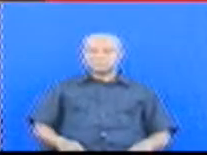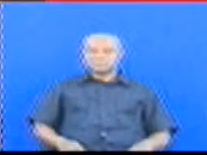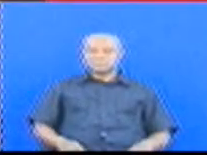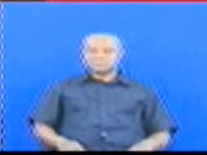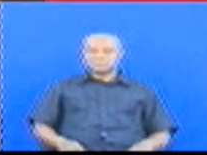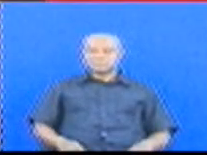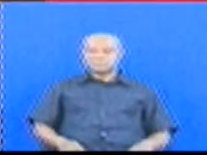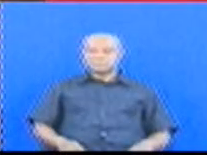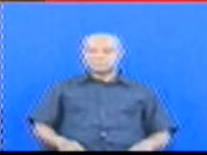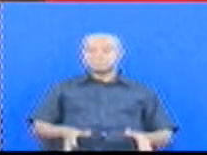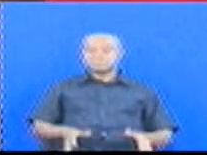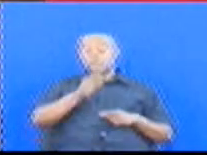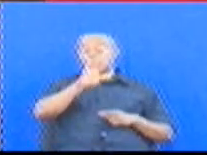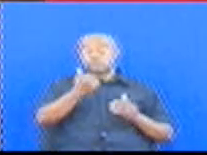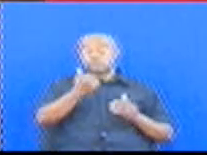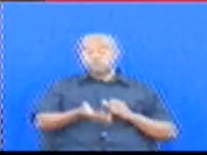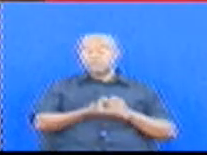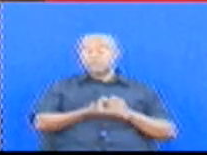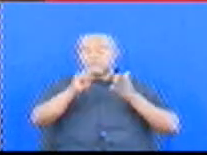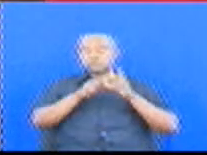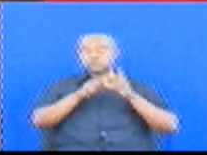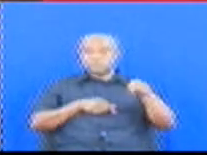Wewe unayo hapo, unaweza kunisaidia kusoma.